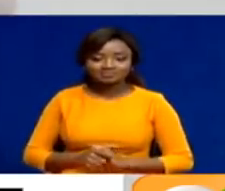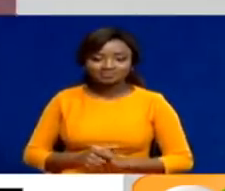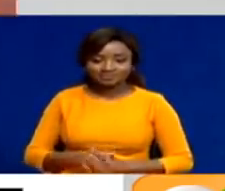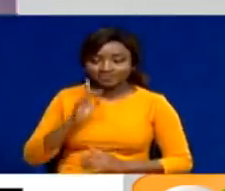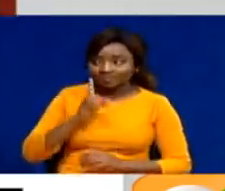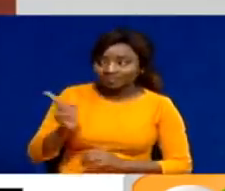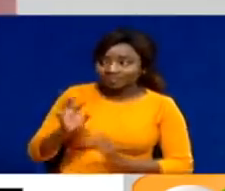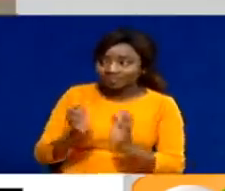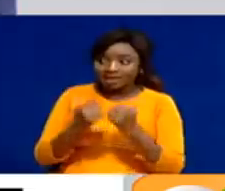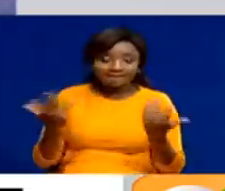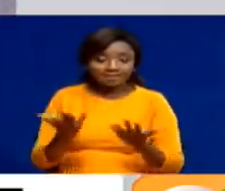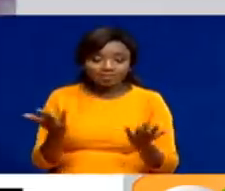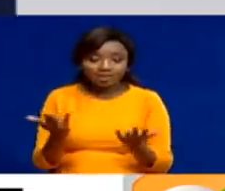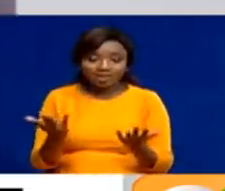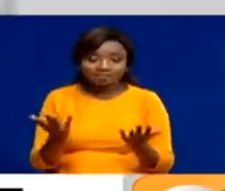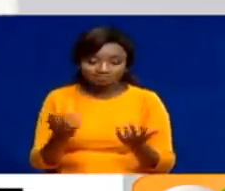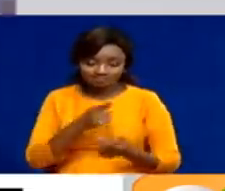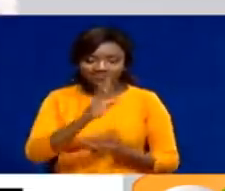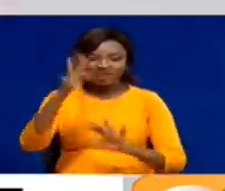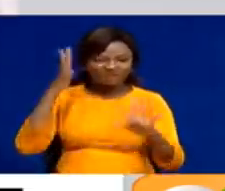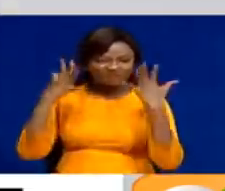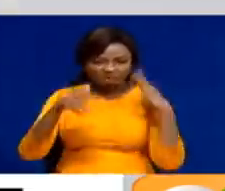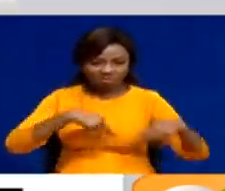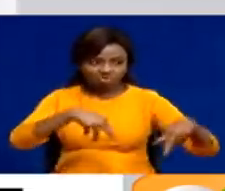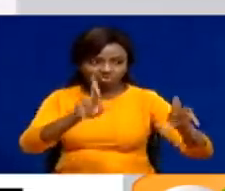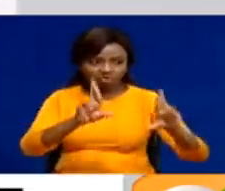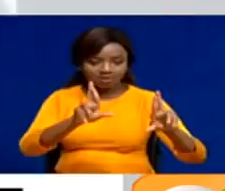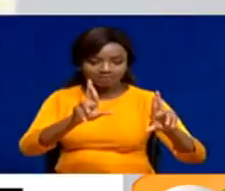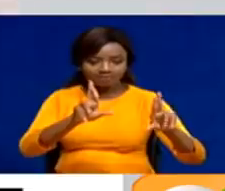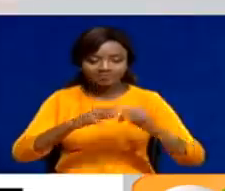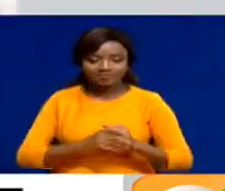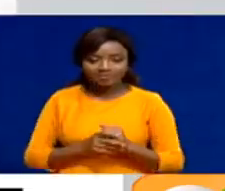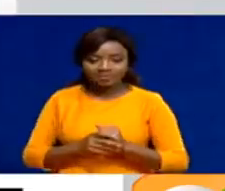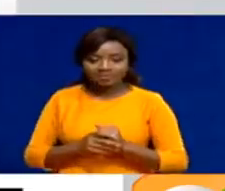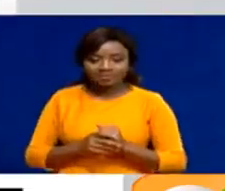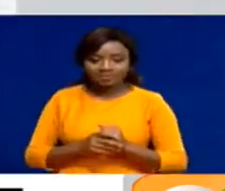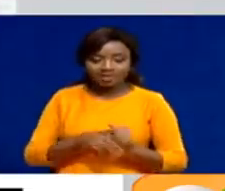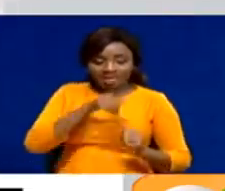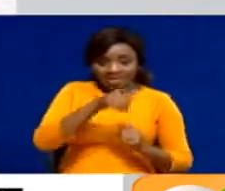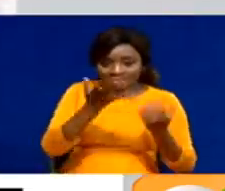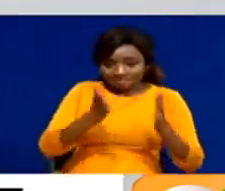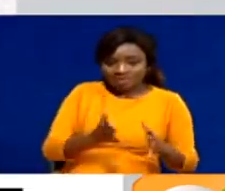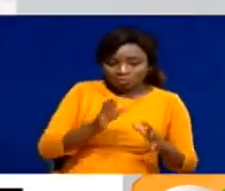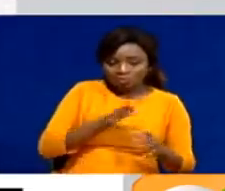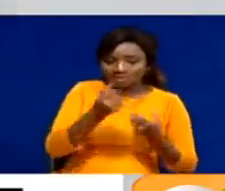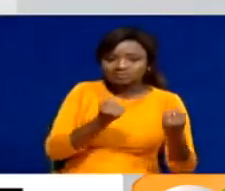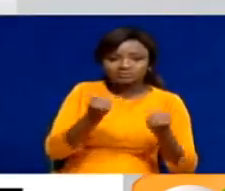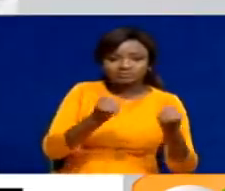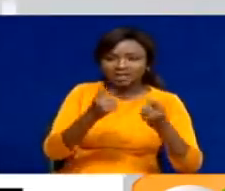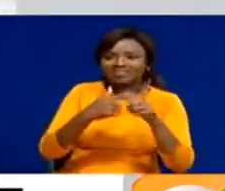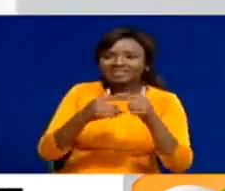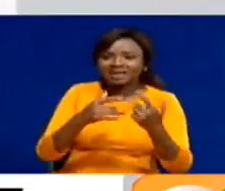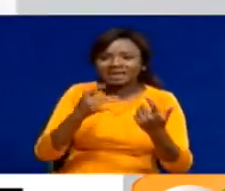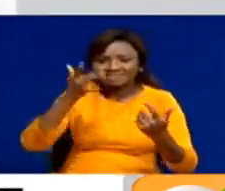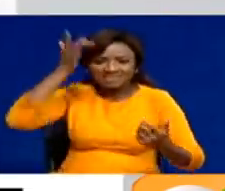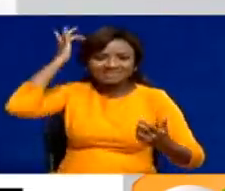Wangari Maathai Road, formerly Forest Road. A motorist is said to have hit a Boda operator, sending him flying